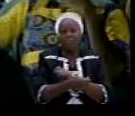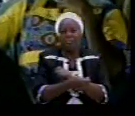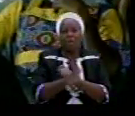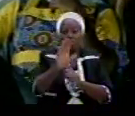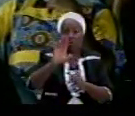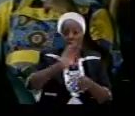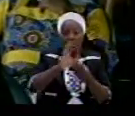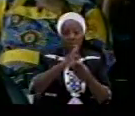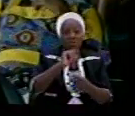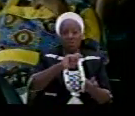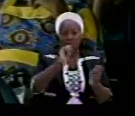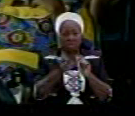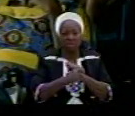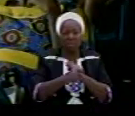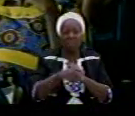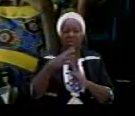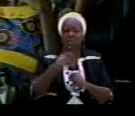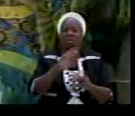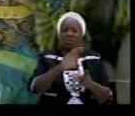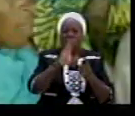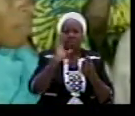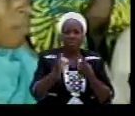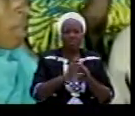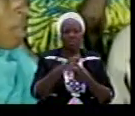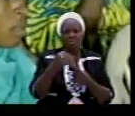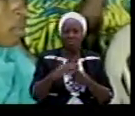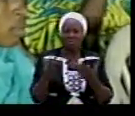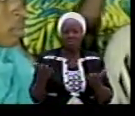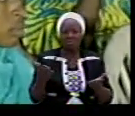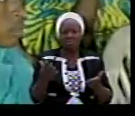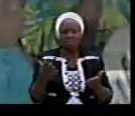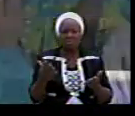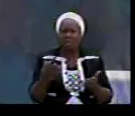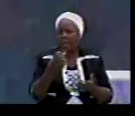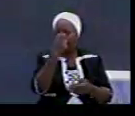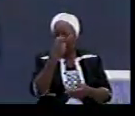Condition of paralysis will change. Condition.